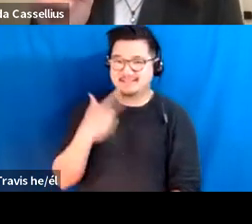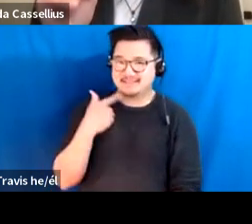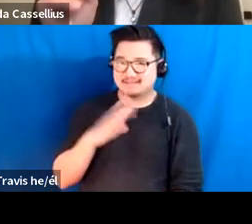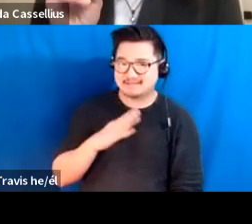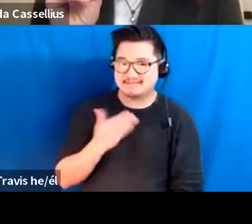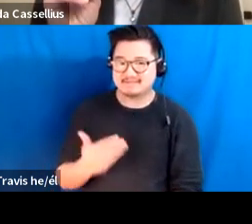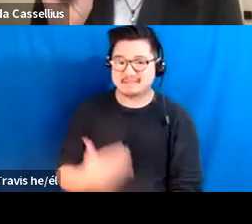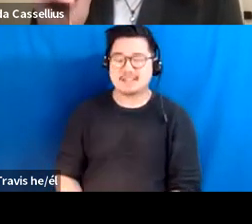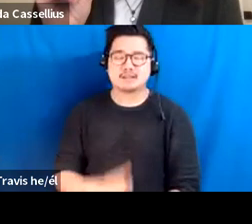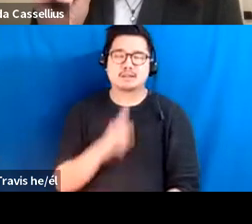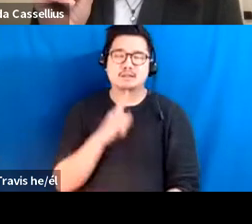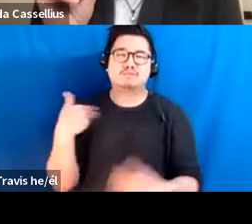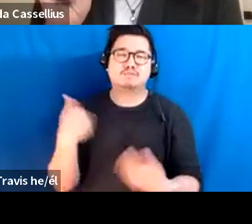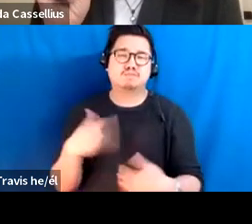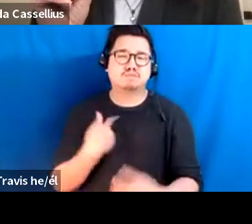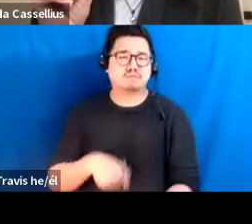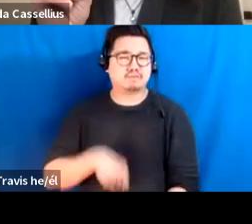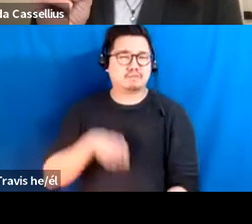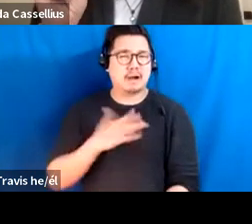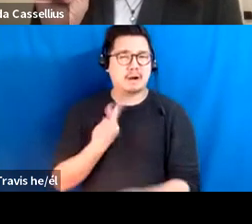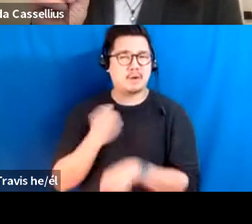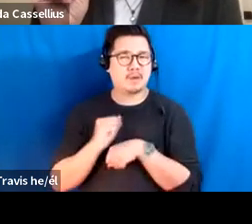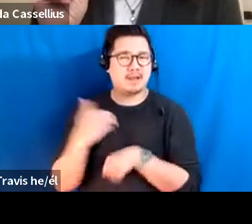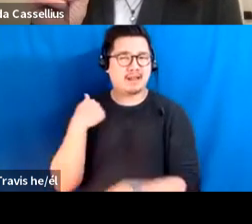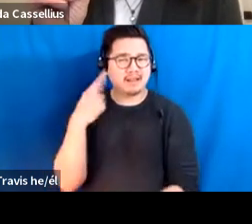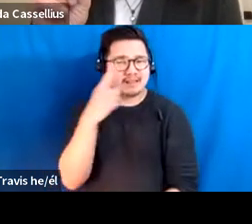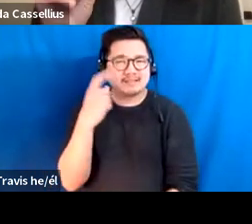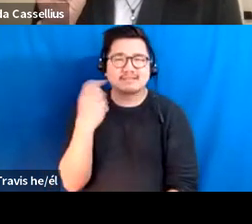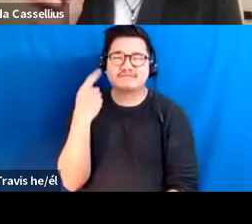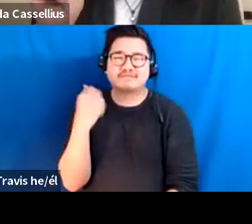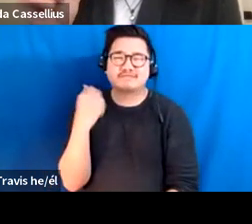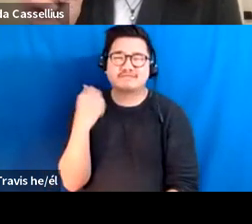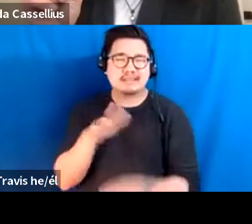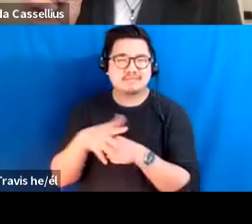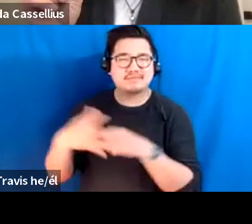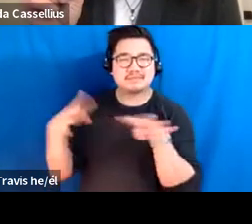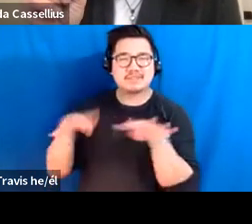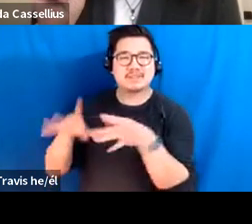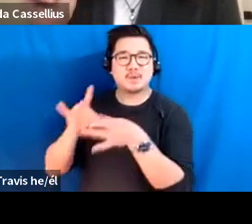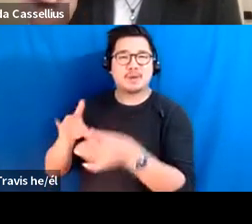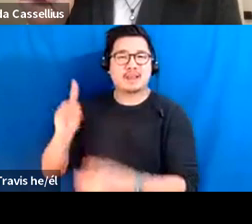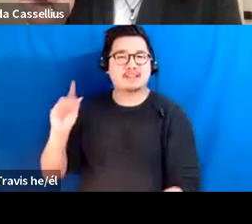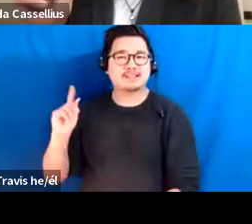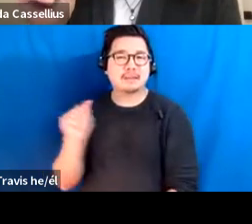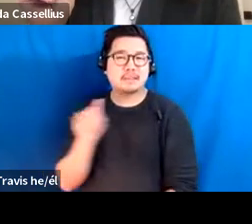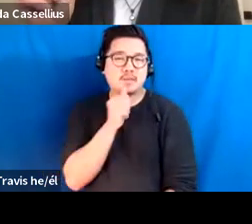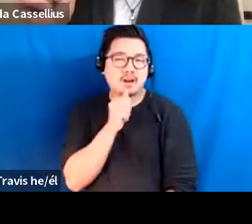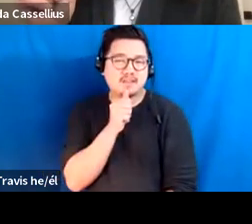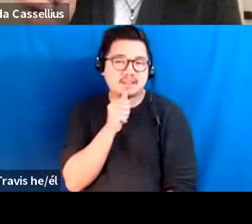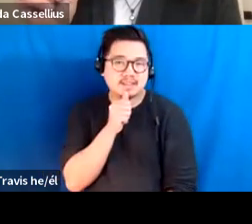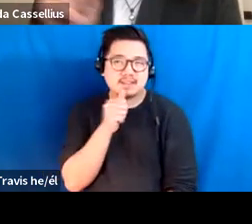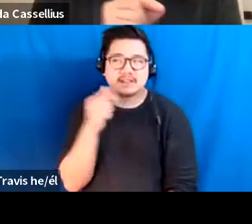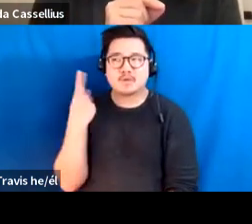like super proud of the work that we did last summer that doesn't get enough attention around data privacy for for our